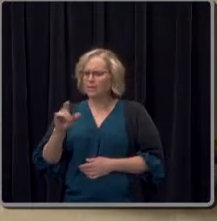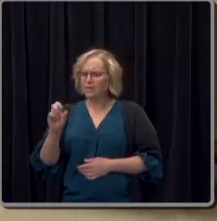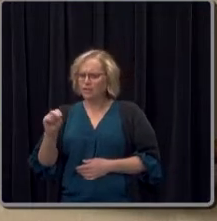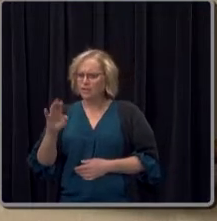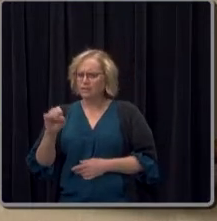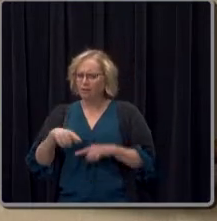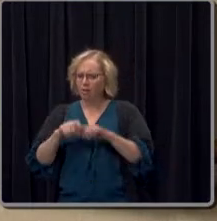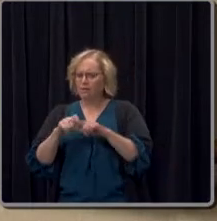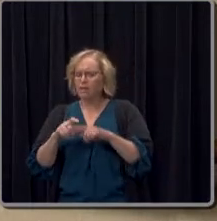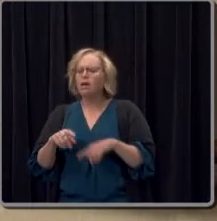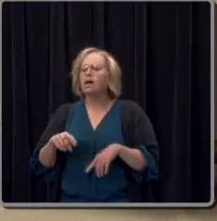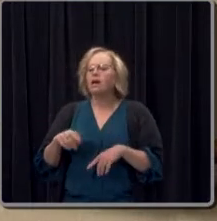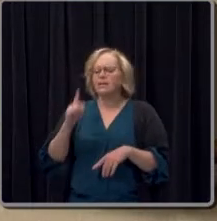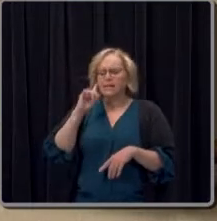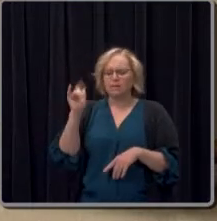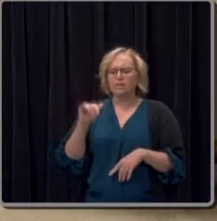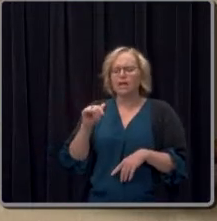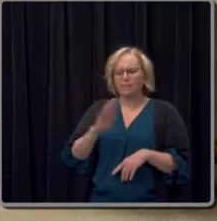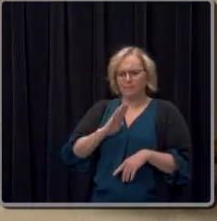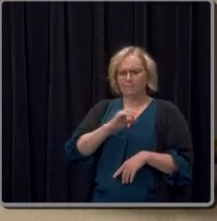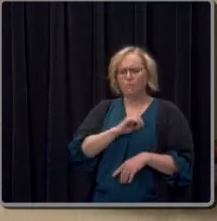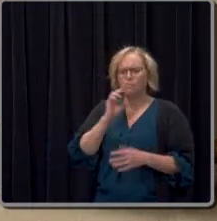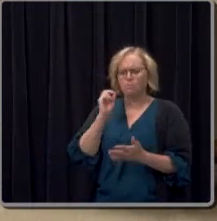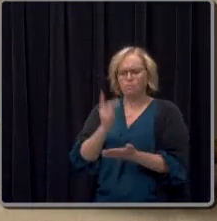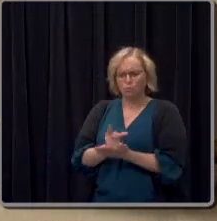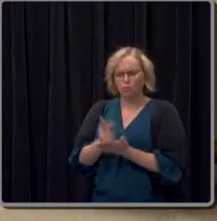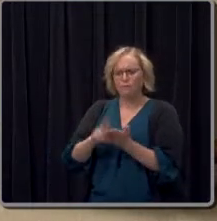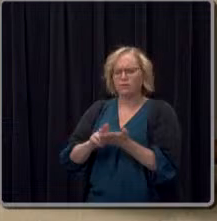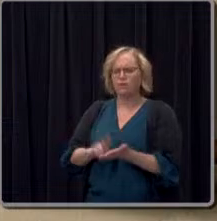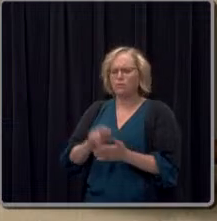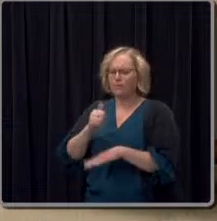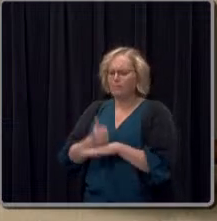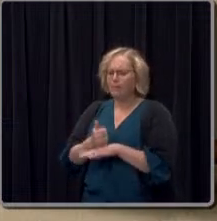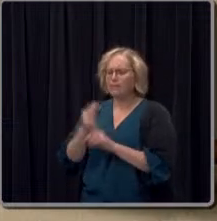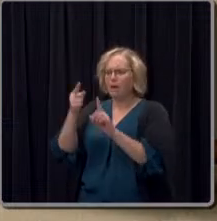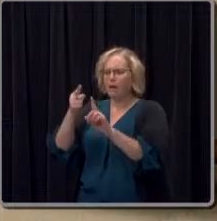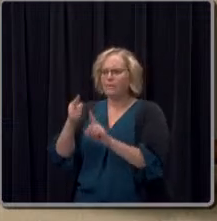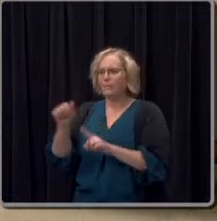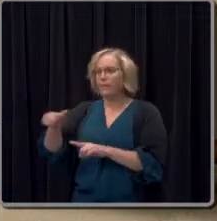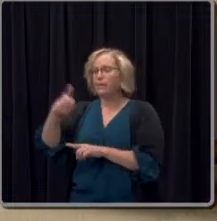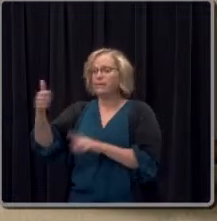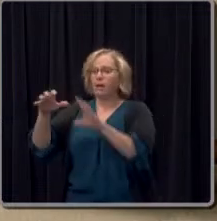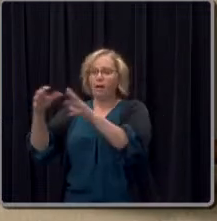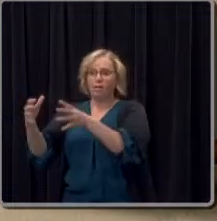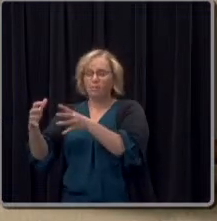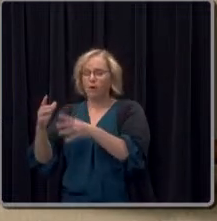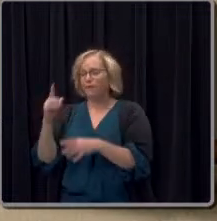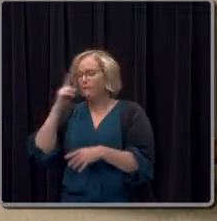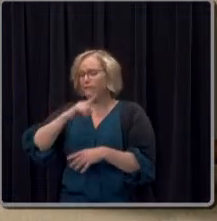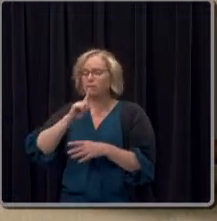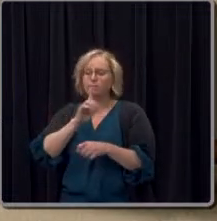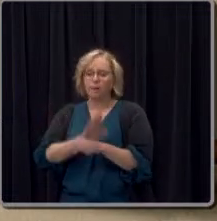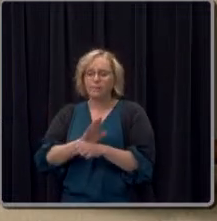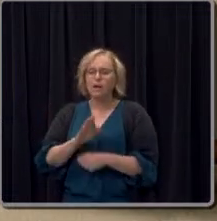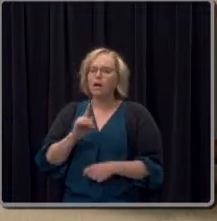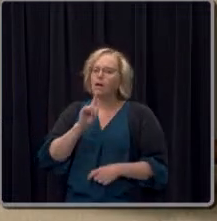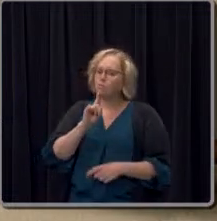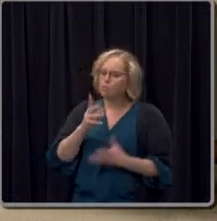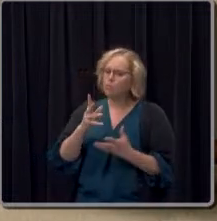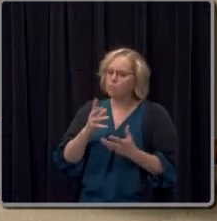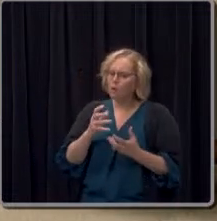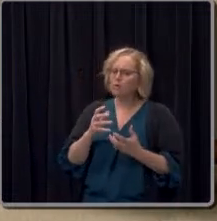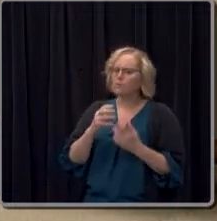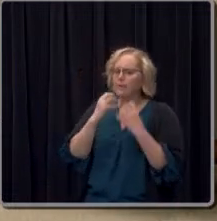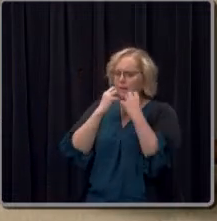this board approved the contract based on objectives that the other party falsely promised. I really do want to be a valued parent partner with this board,